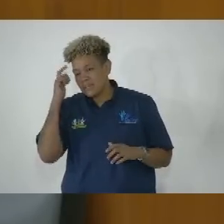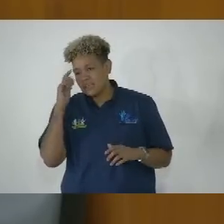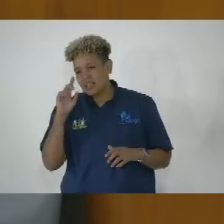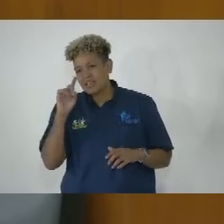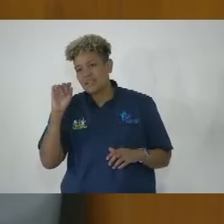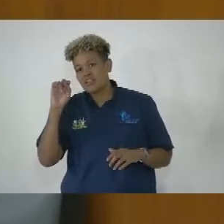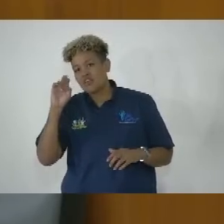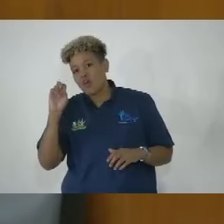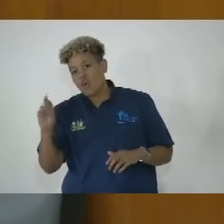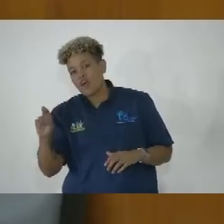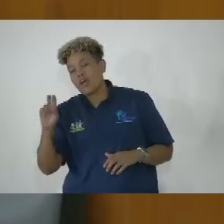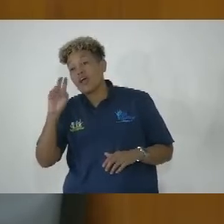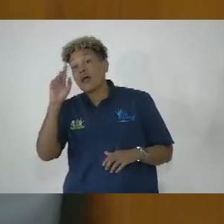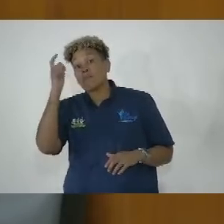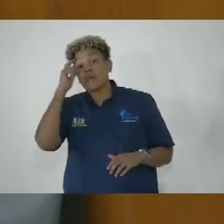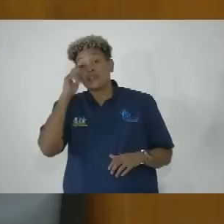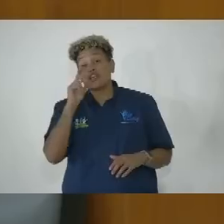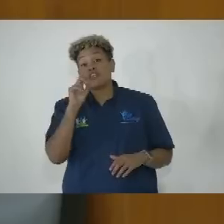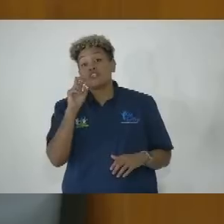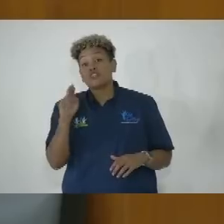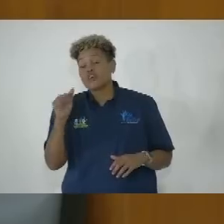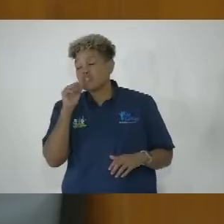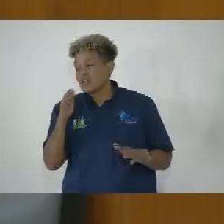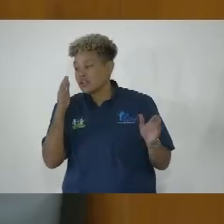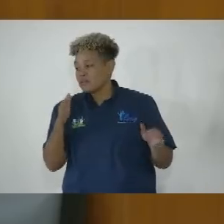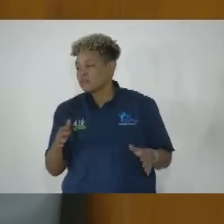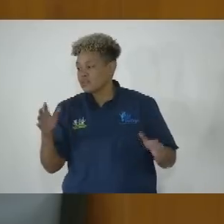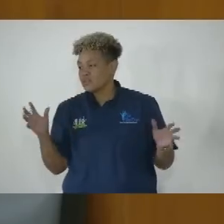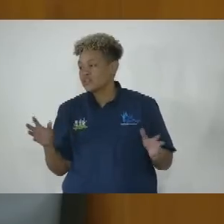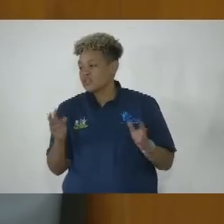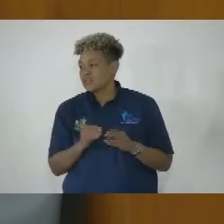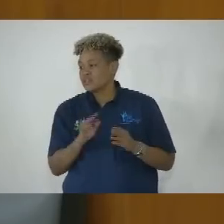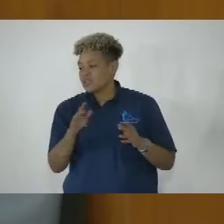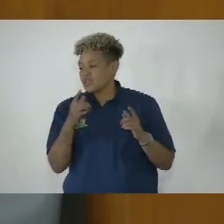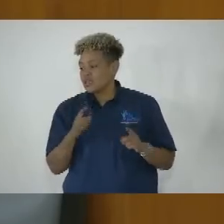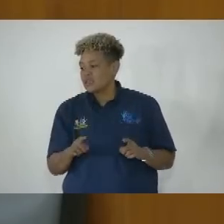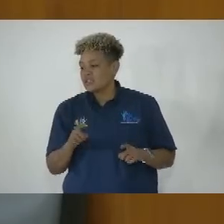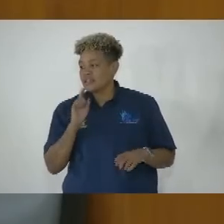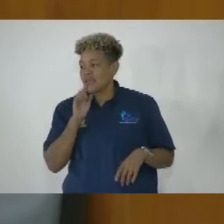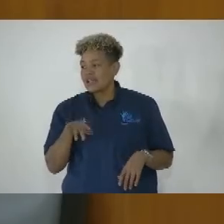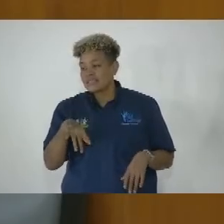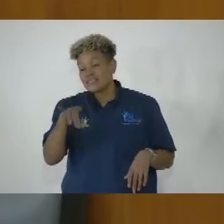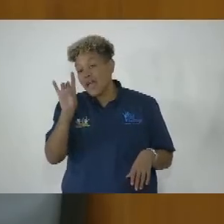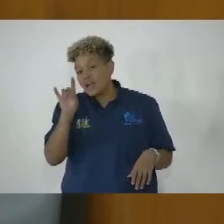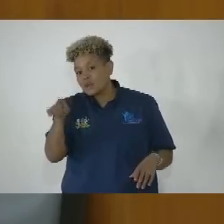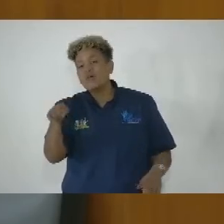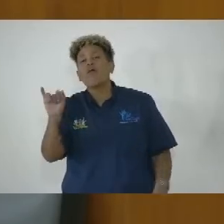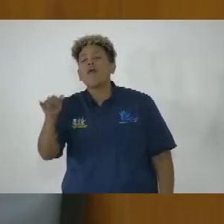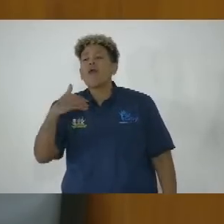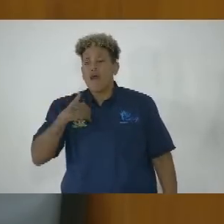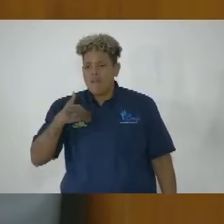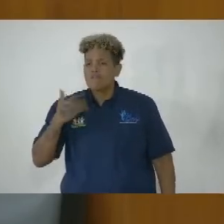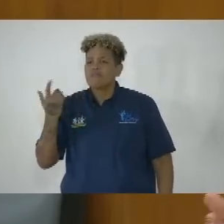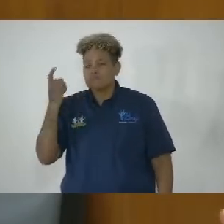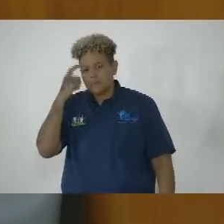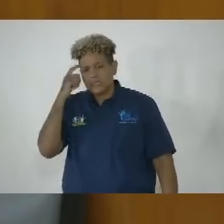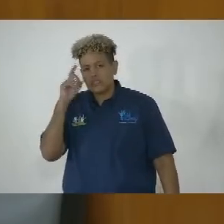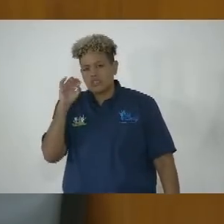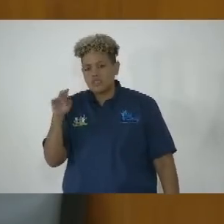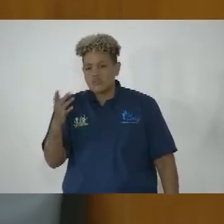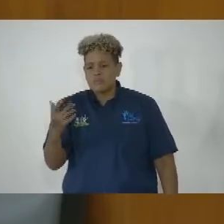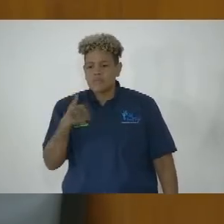a mental disorder is not the person in their entirety. And a diagnosis is simply that. Just like how you might be diagnosed